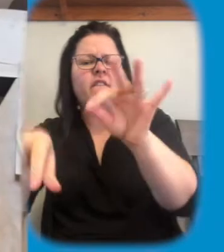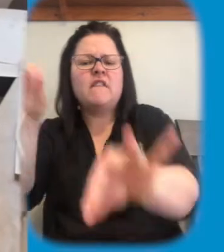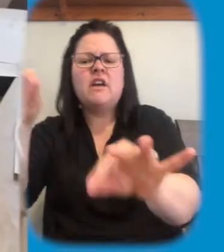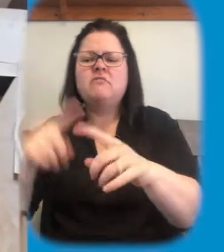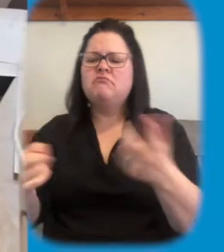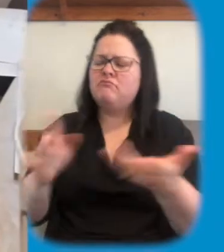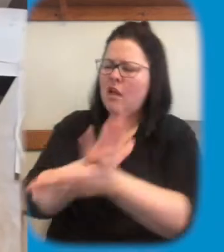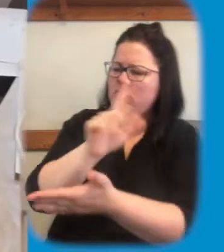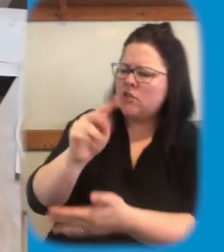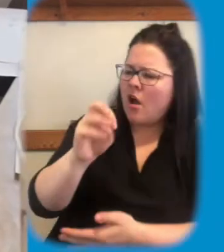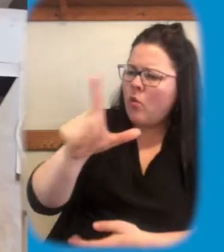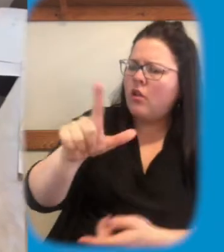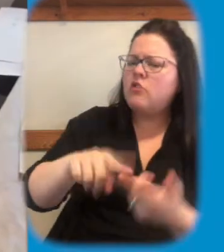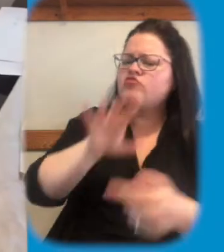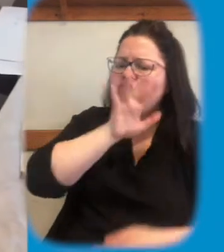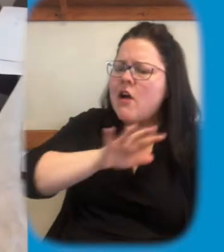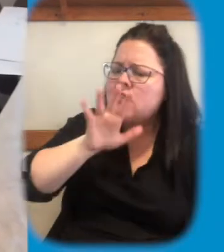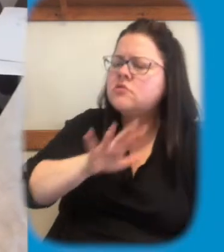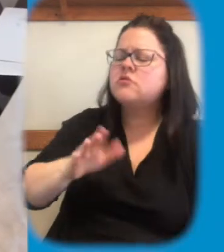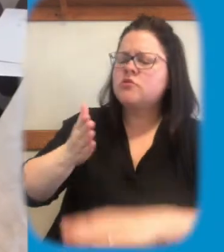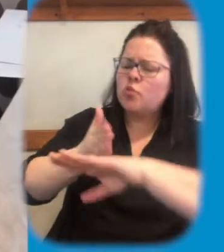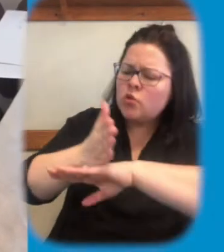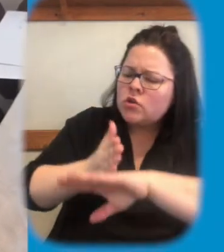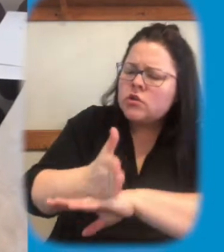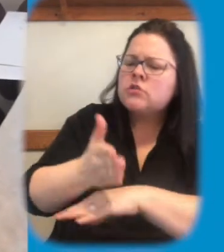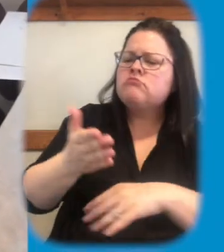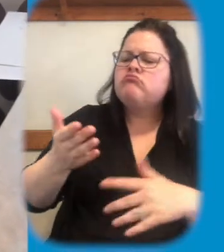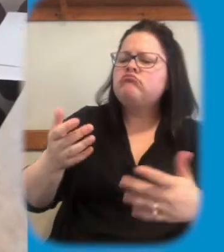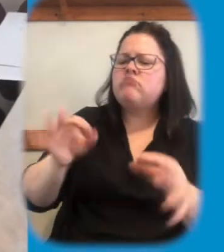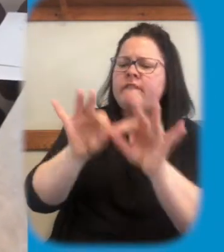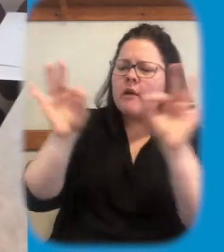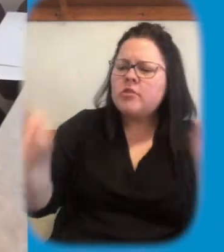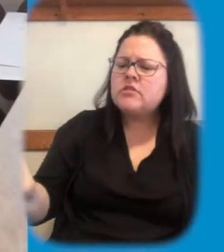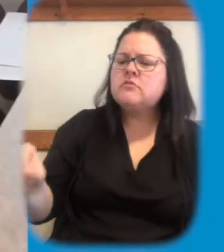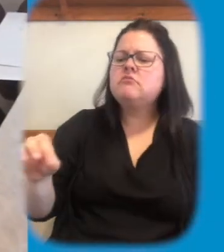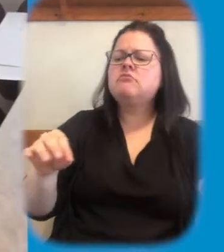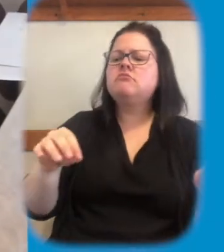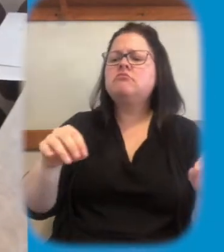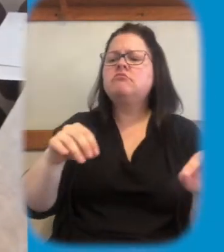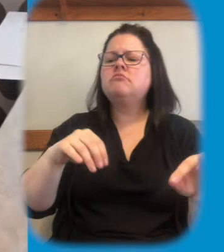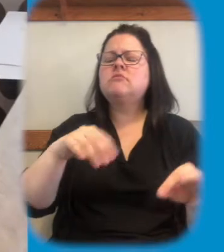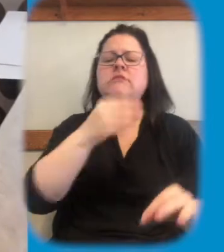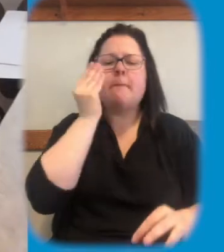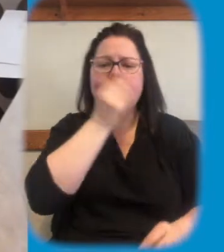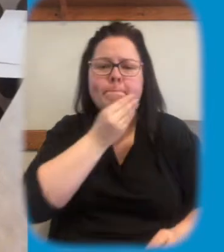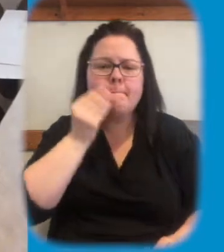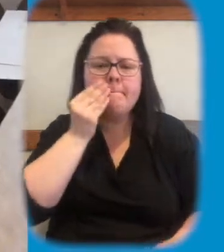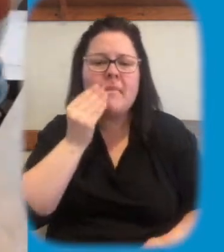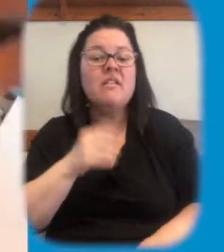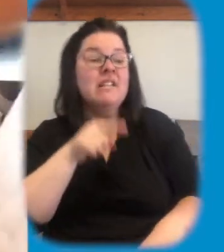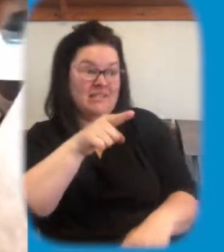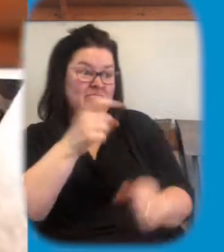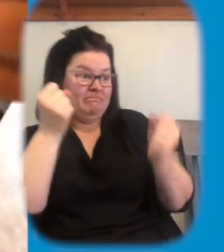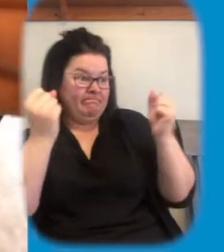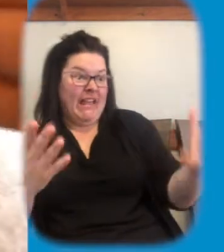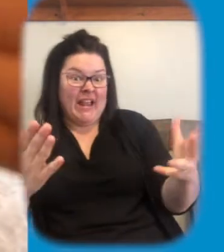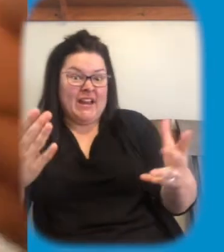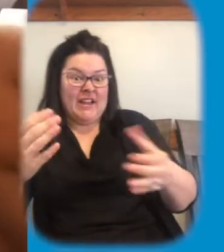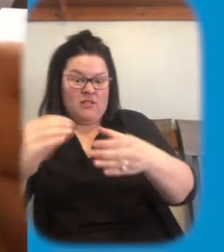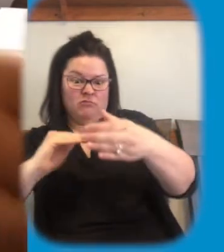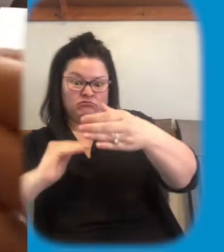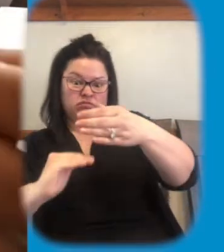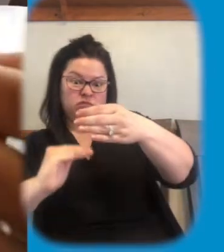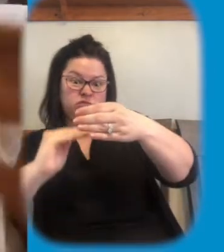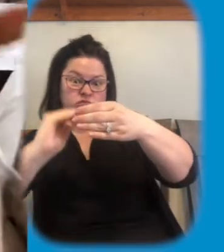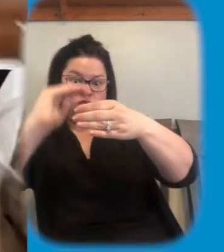towel, some wood chips, some fabric, and napkin. So that one you used a whole